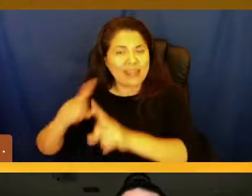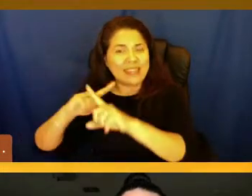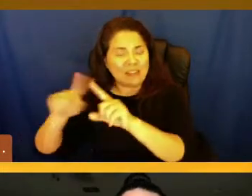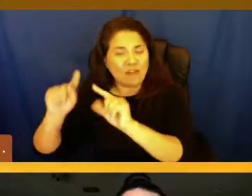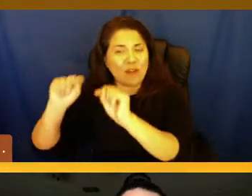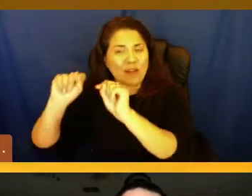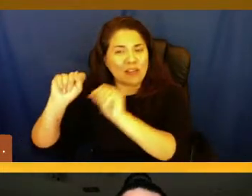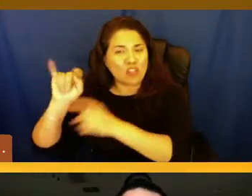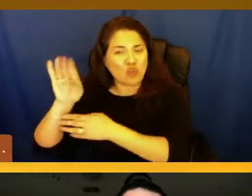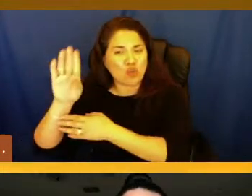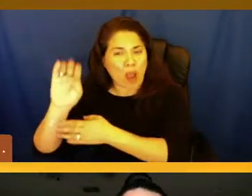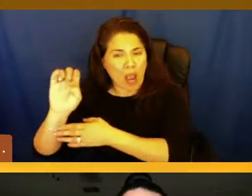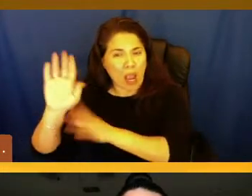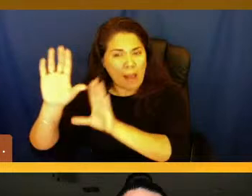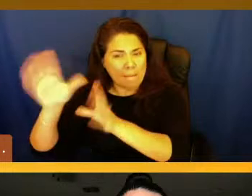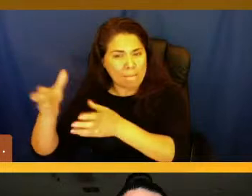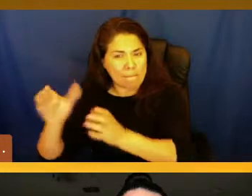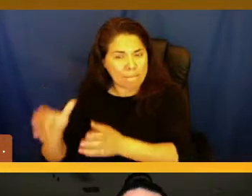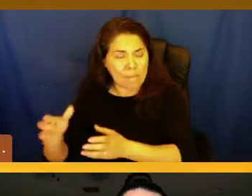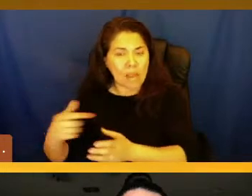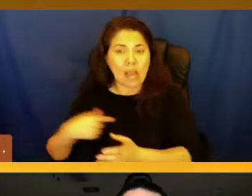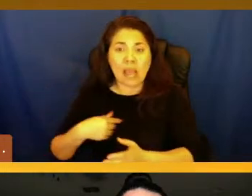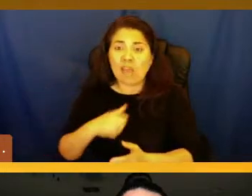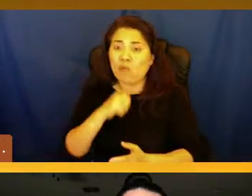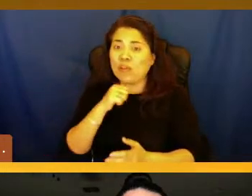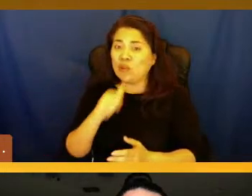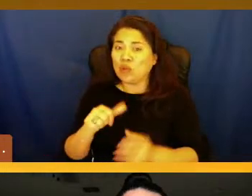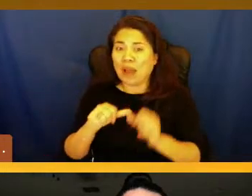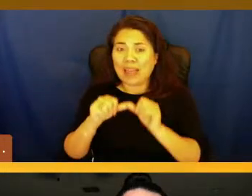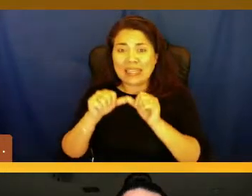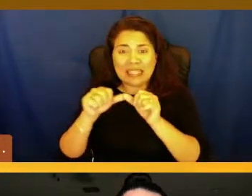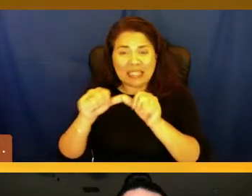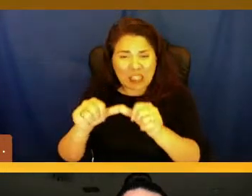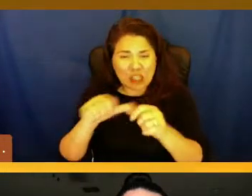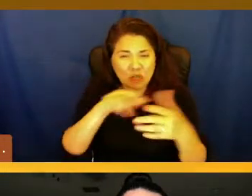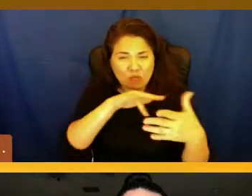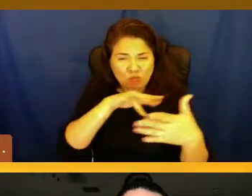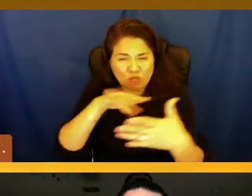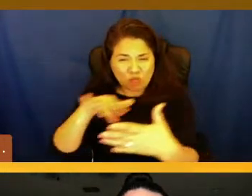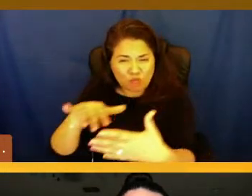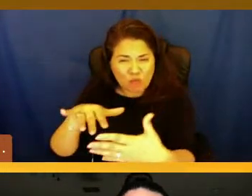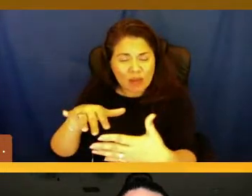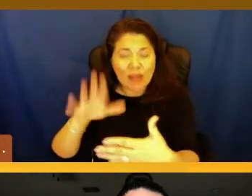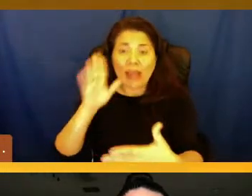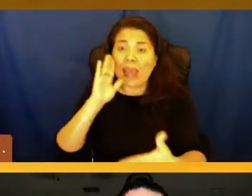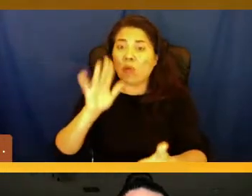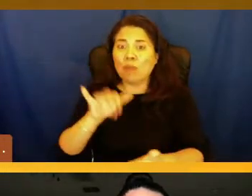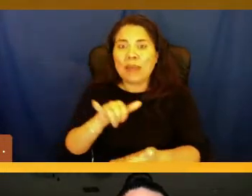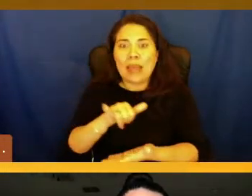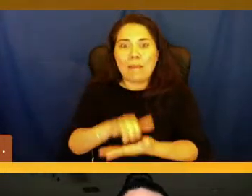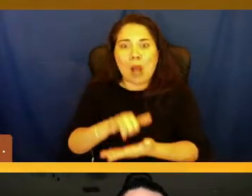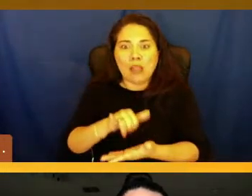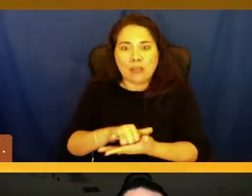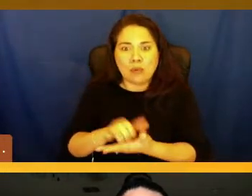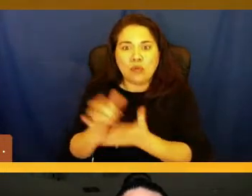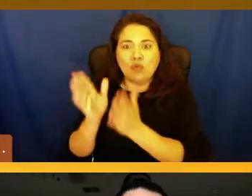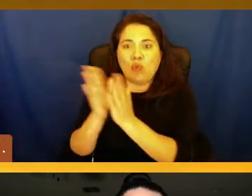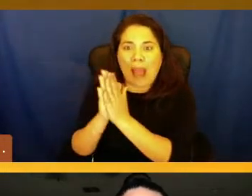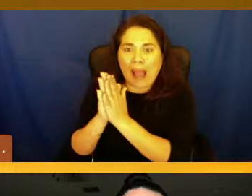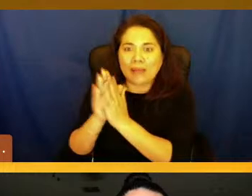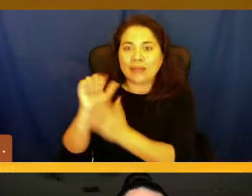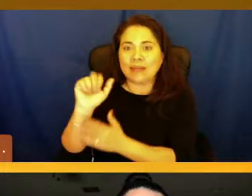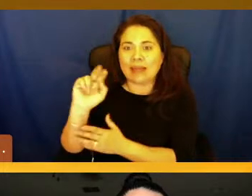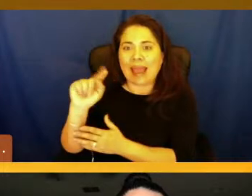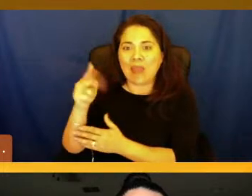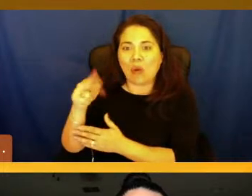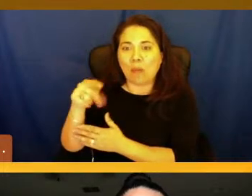we do not continue decolonizing this science, it will be impossible to get the help from anthropology and